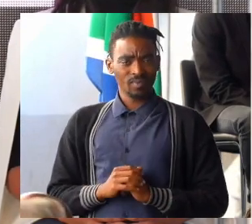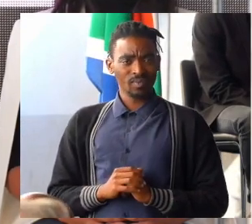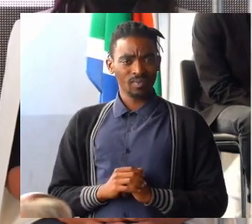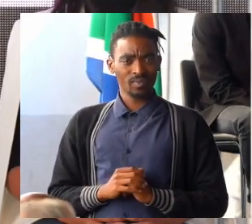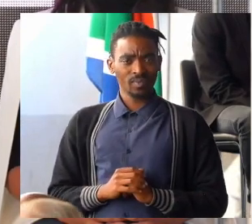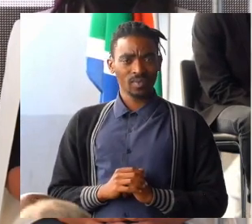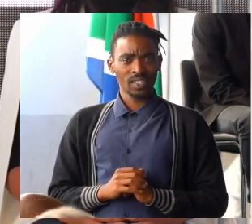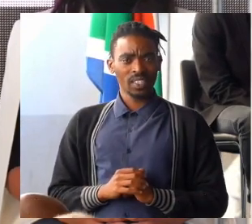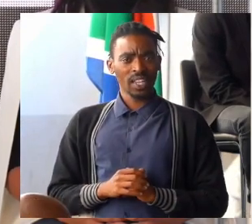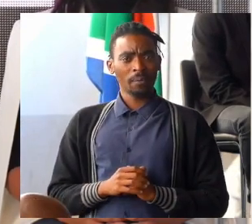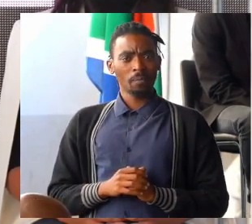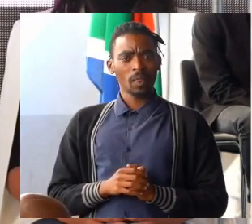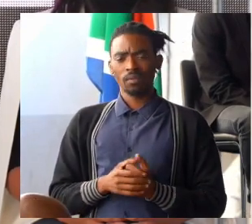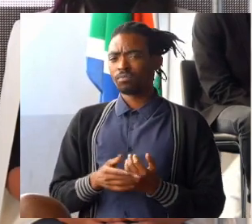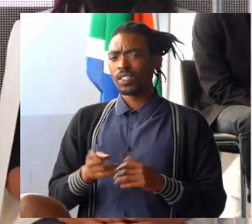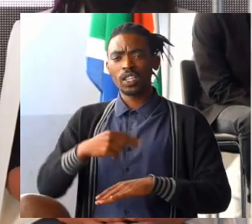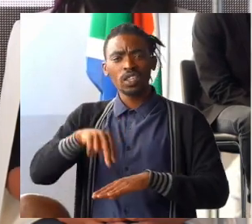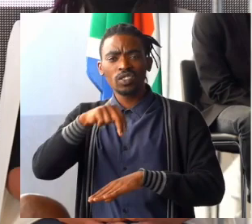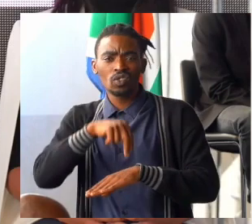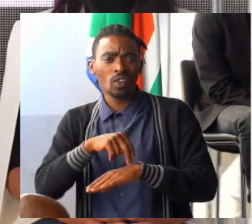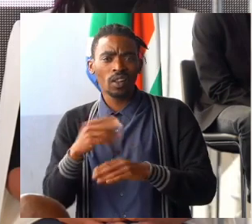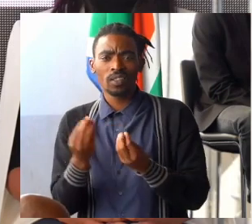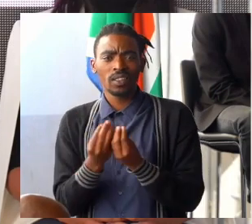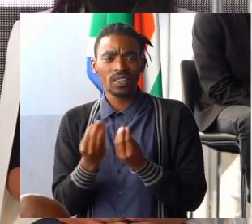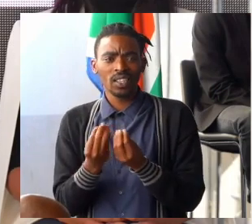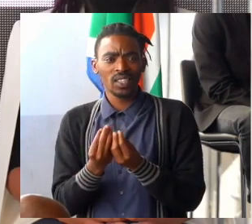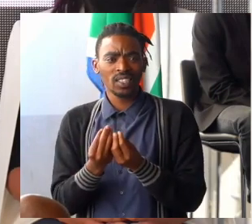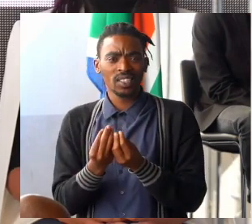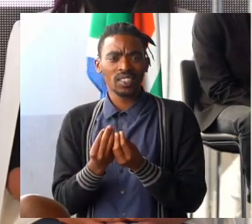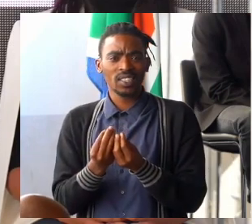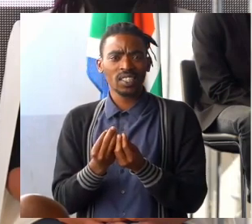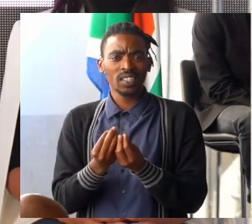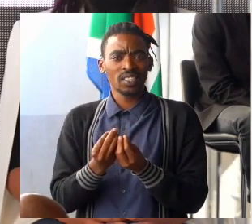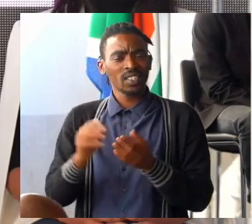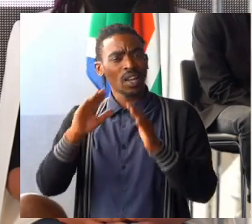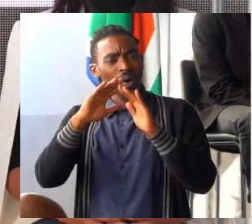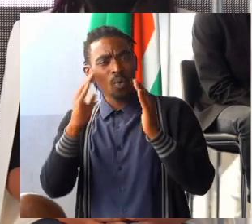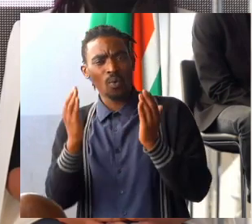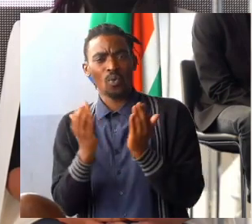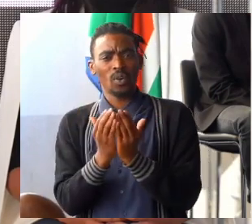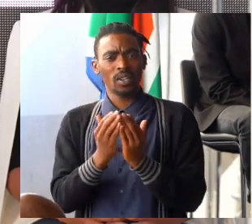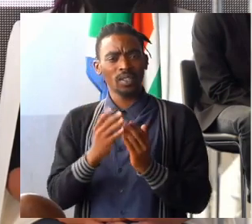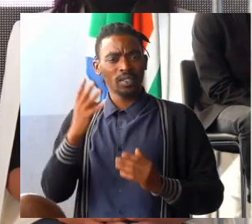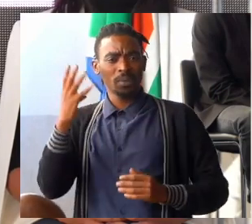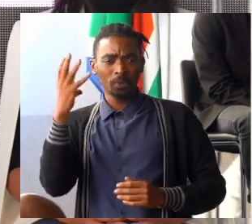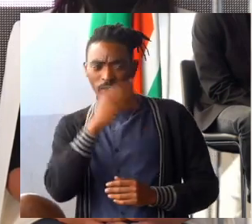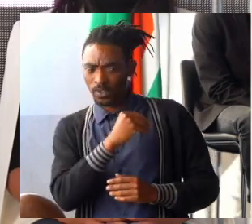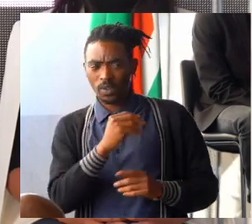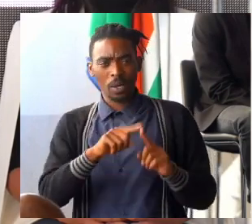Its natural tourism assets are world class, but there is very little infrastructure around them.